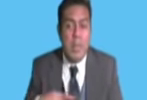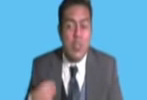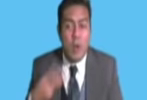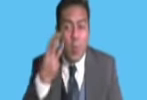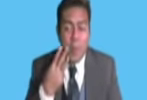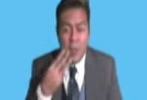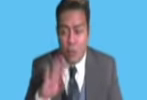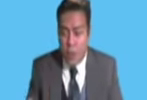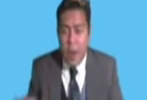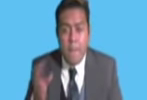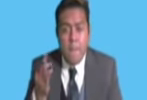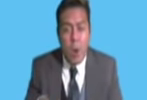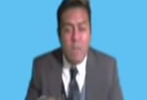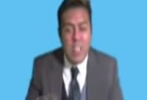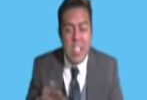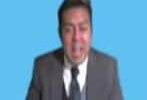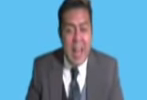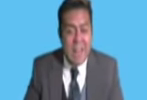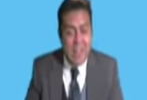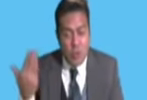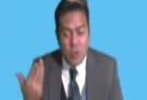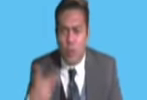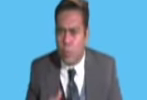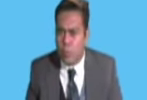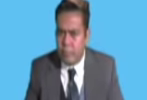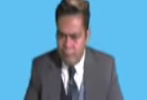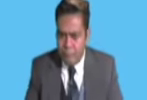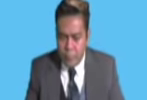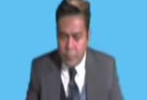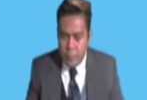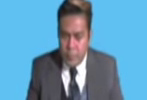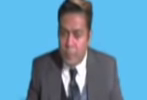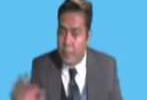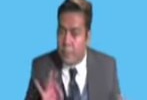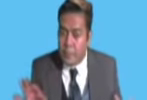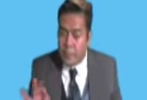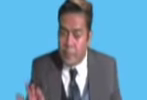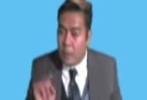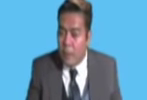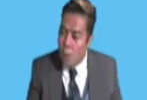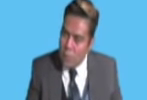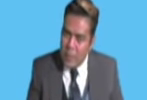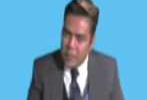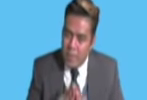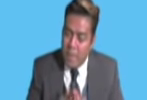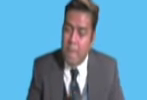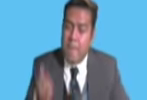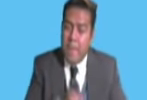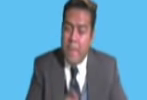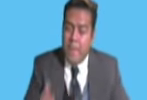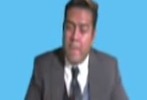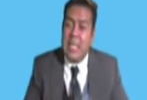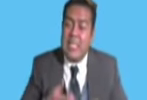Children and Poverty Alleviation to administer. Despite the fact that there was the already established government system